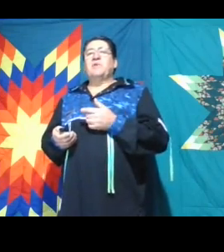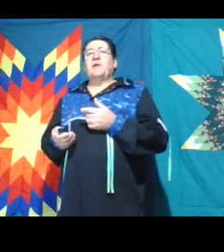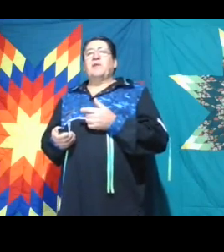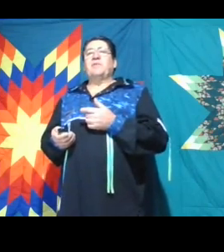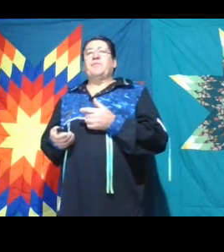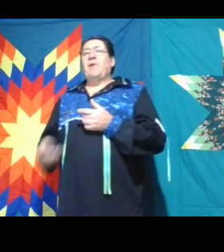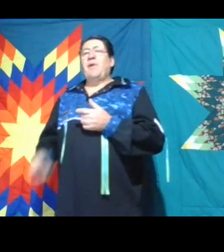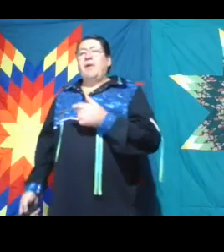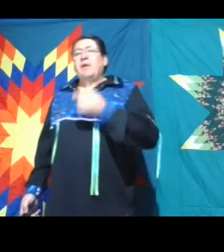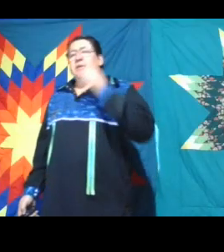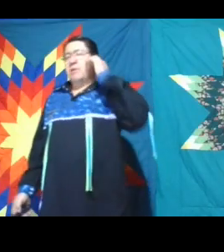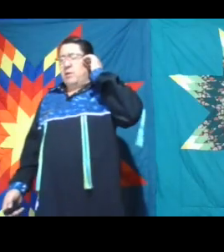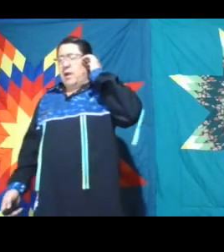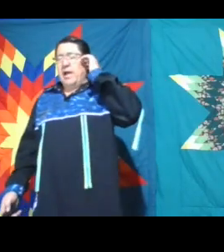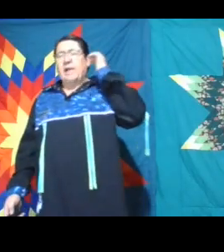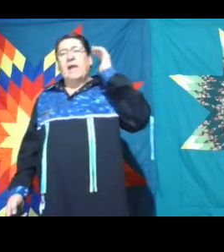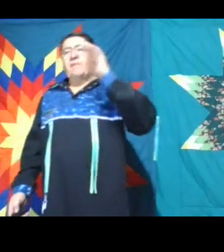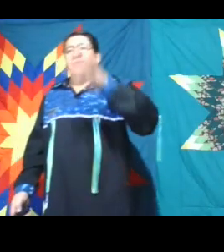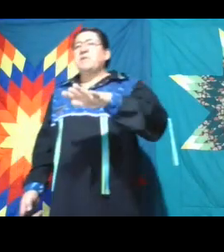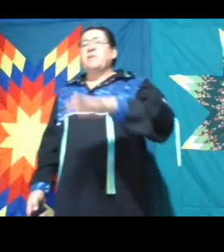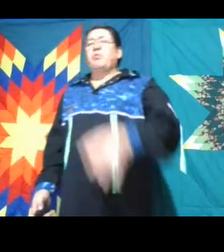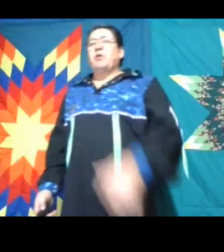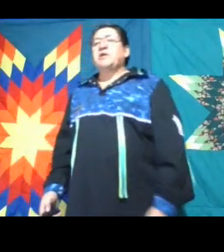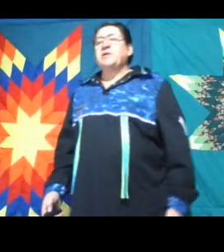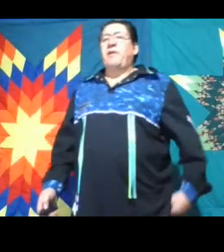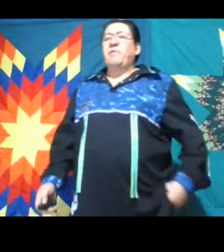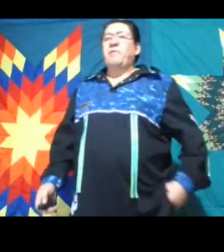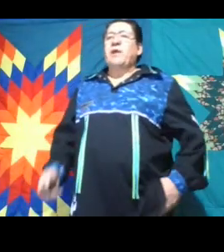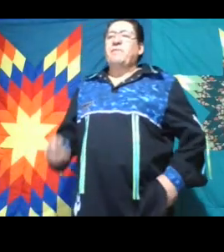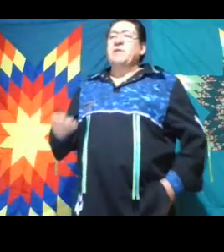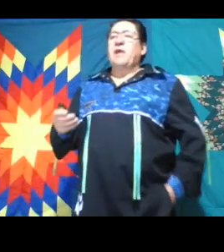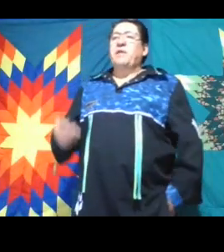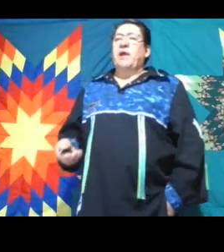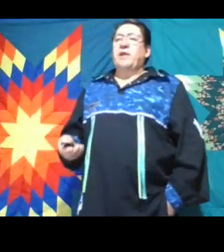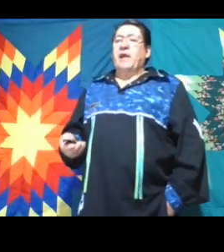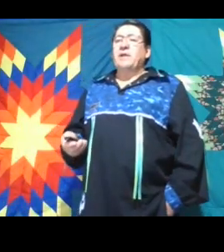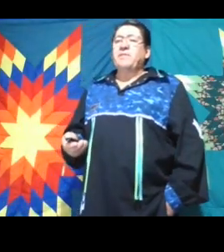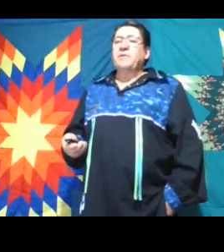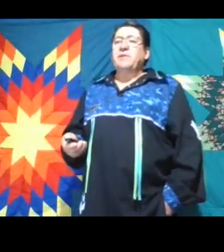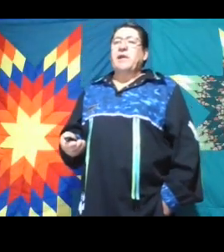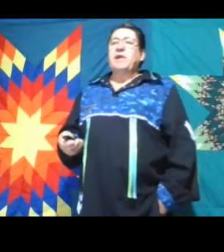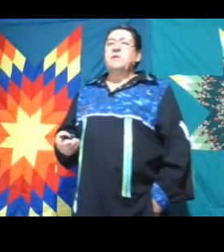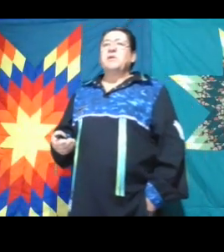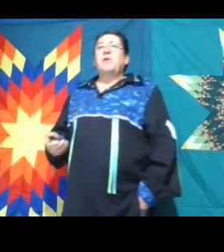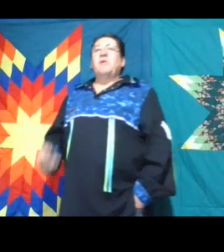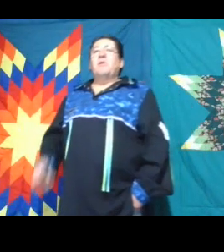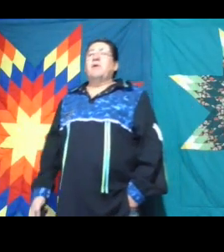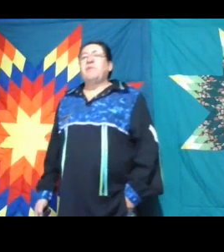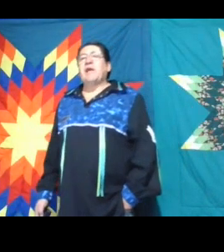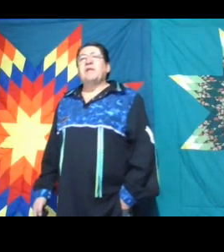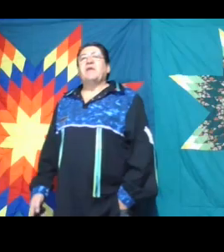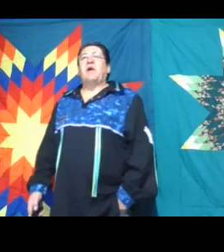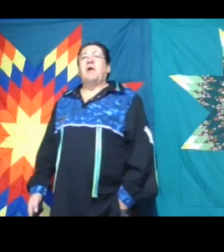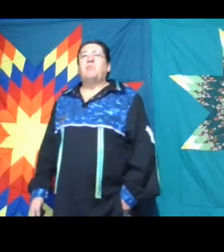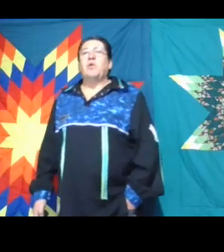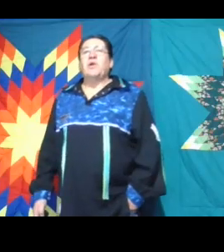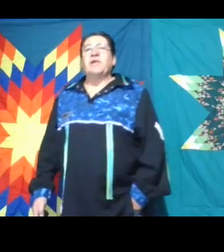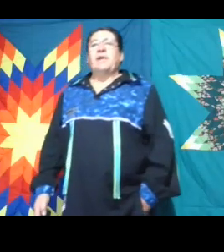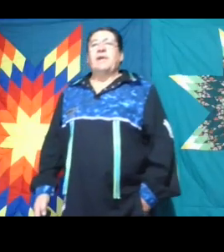mindful to it. So again, first impressions are everything. If it's either at the interview stage or if we get